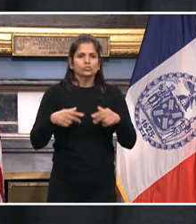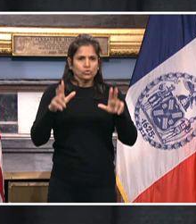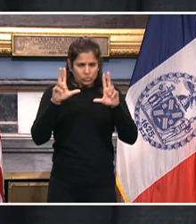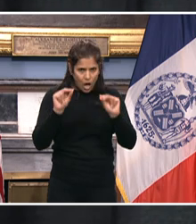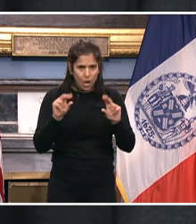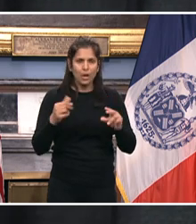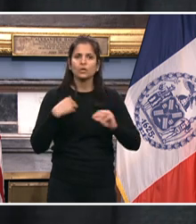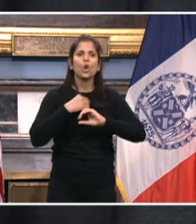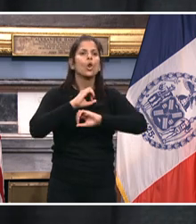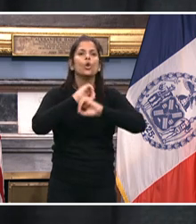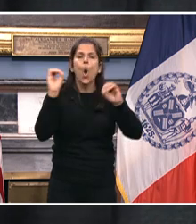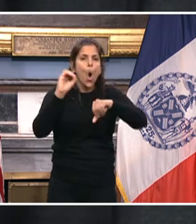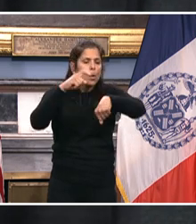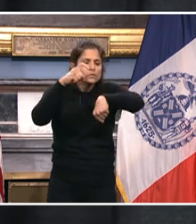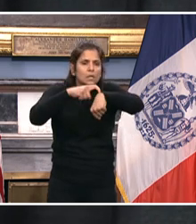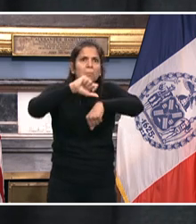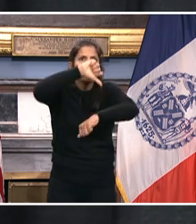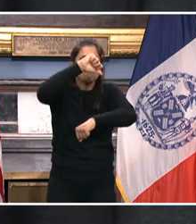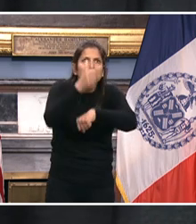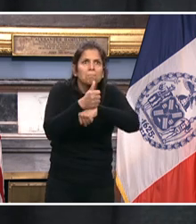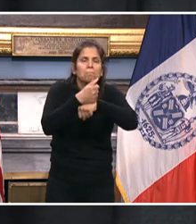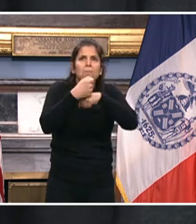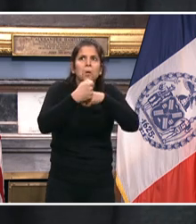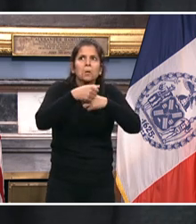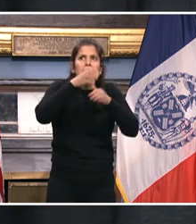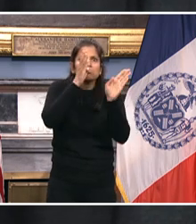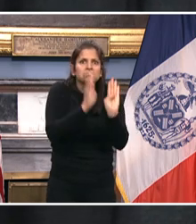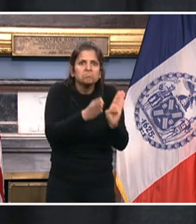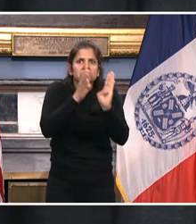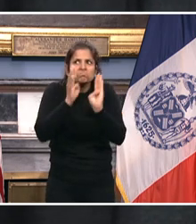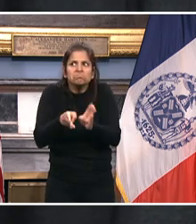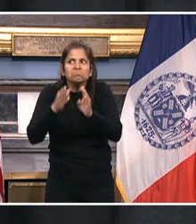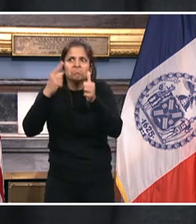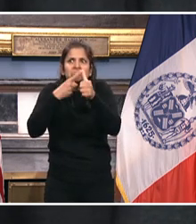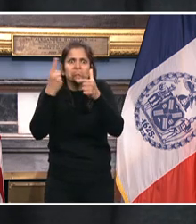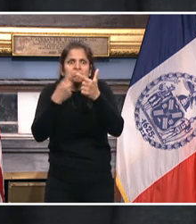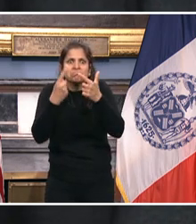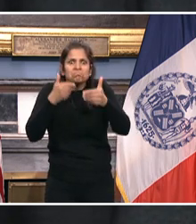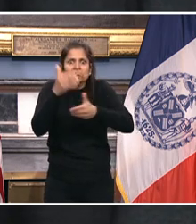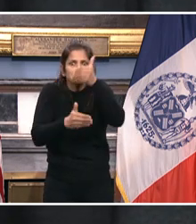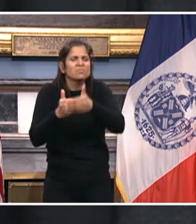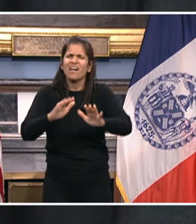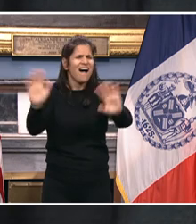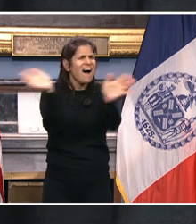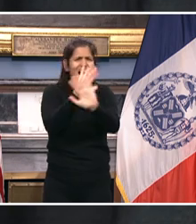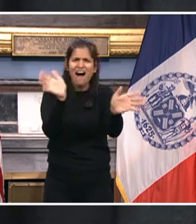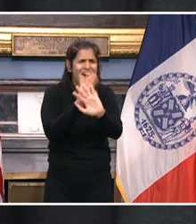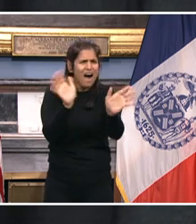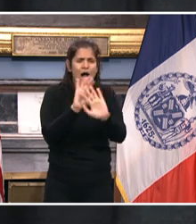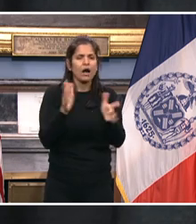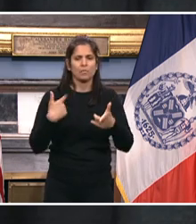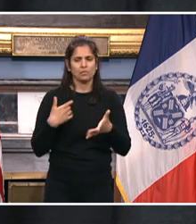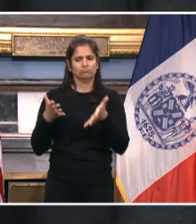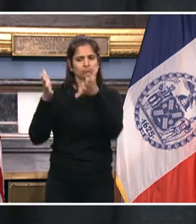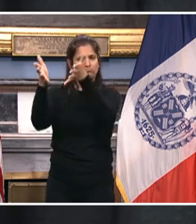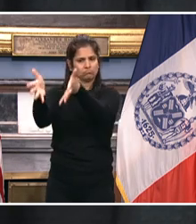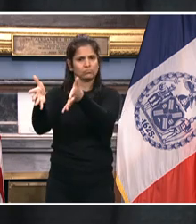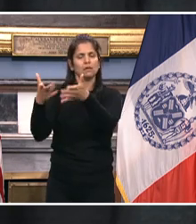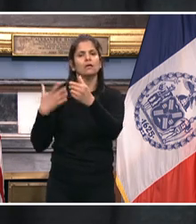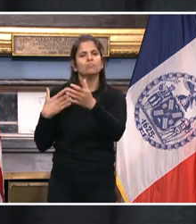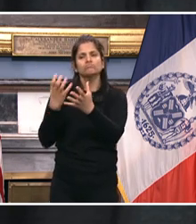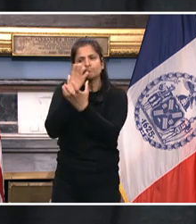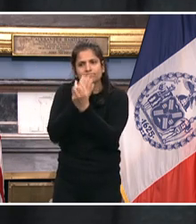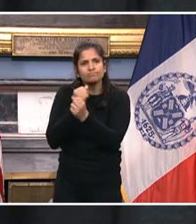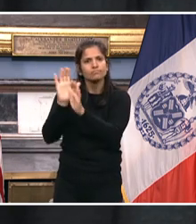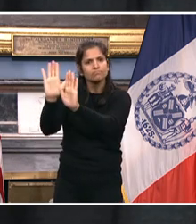form, they will be buried temporarily, awaiting to hopefully the day when we can find the family members or loved ones. If the family members and